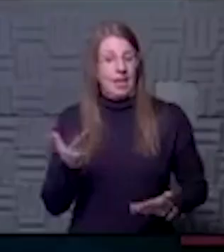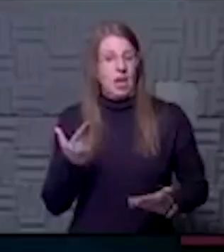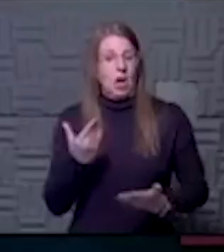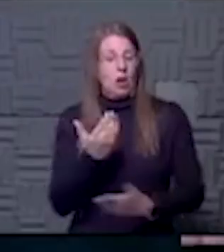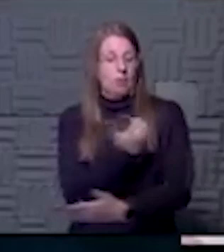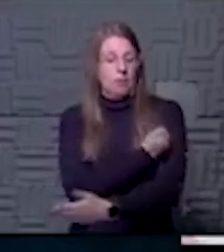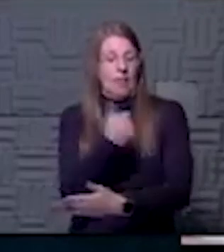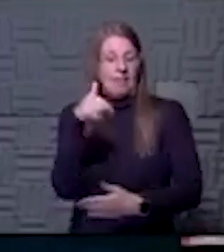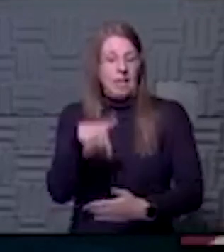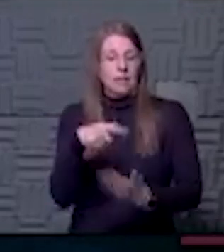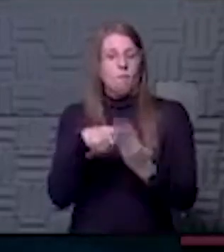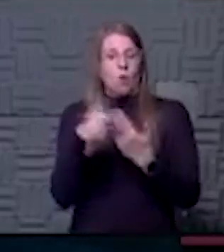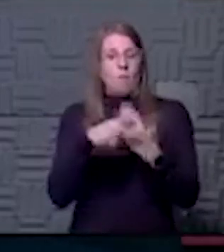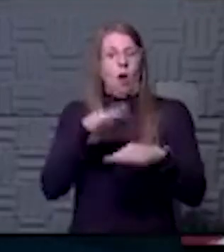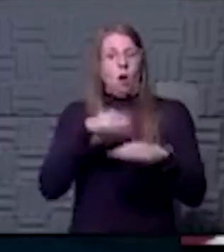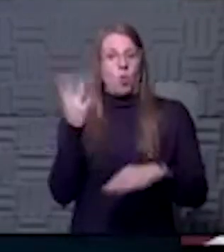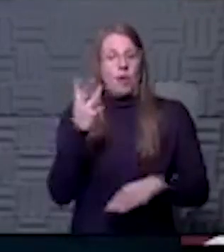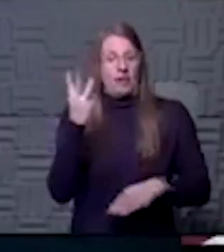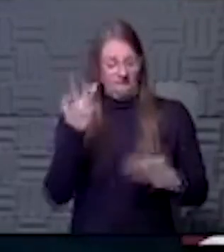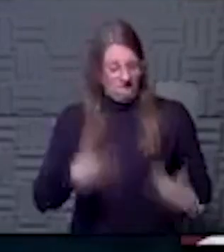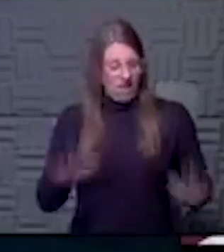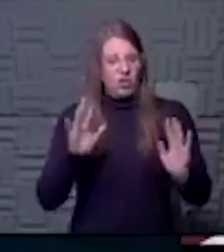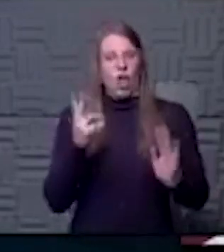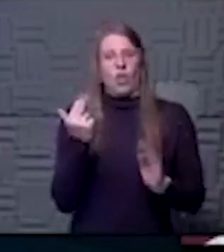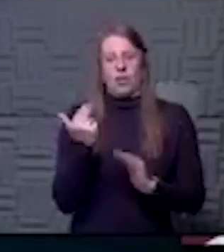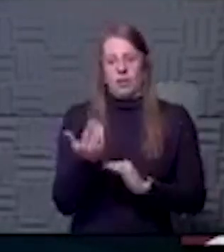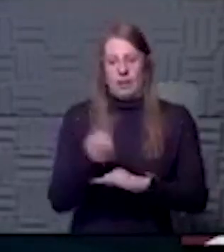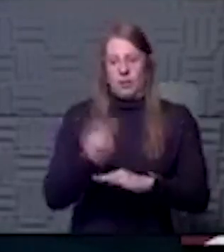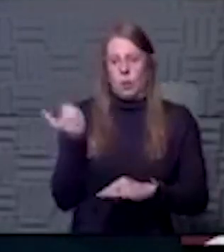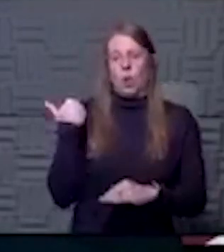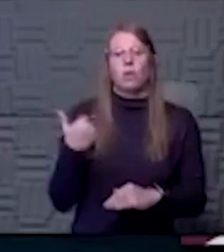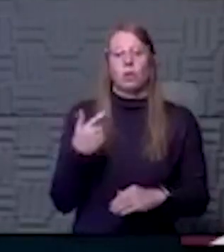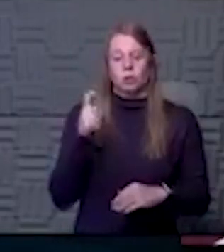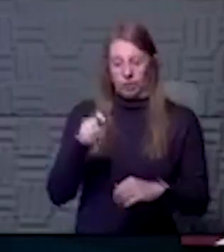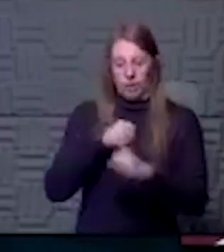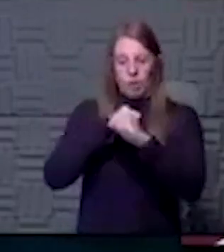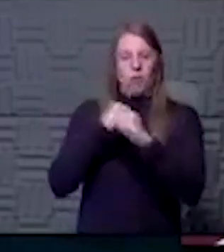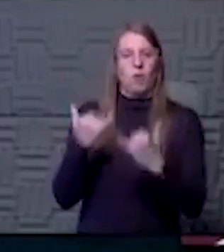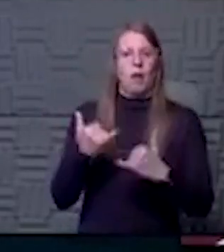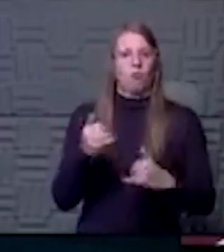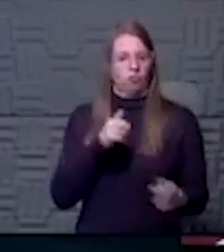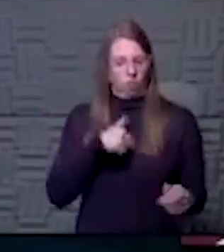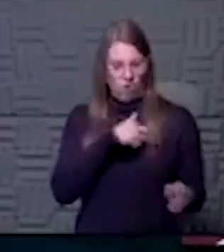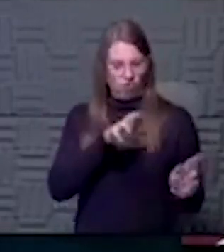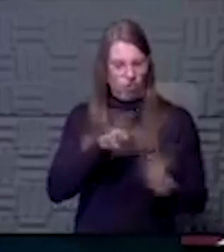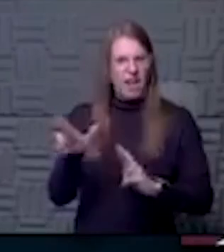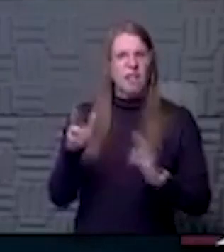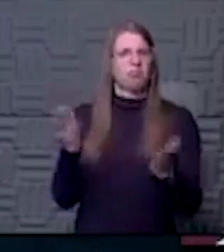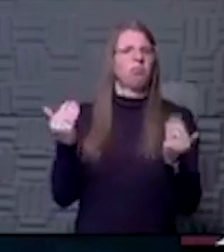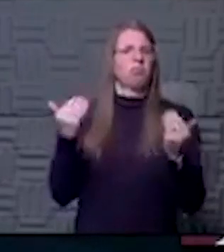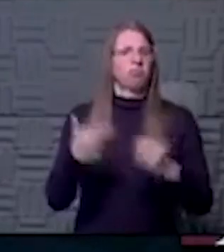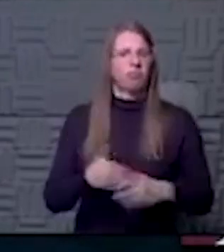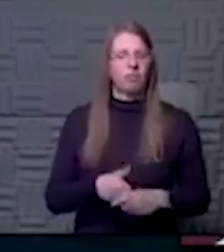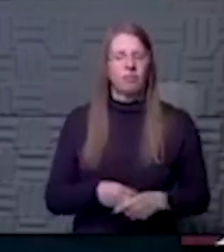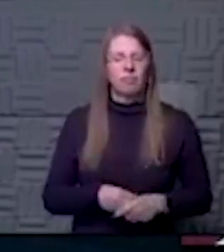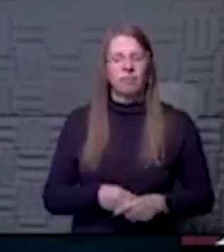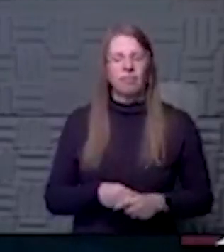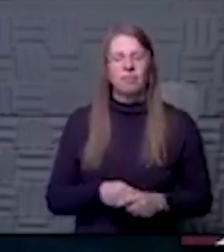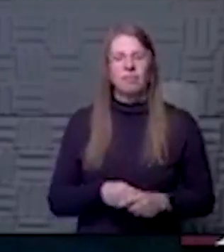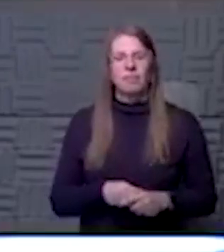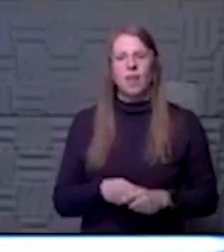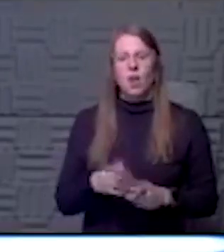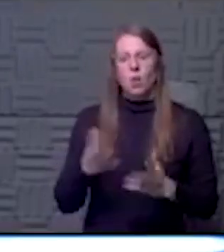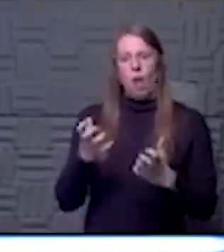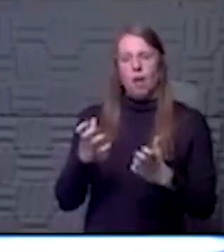in this studio on a Wednesday. It'll be up 13 days. We should be protected now. We're ready. Bring it on. We want to set those